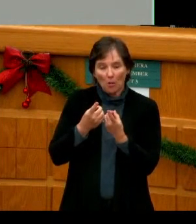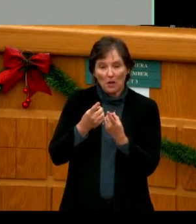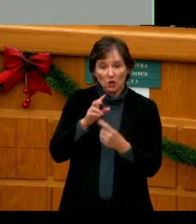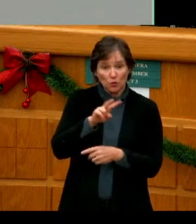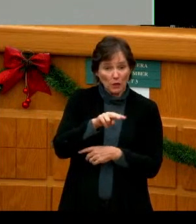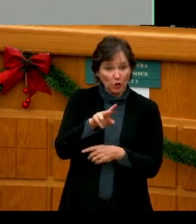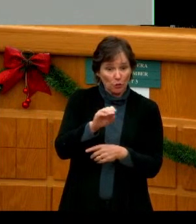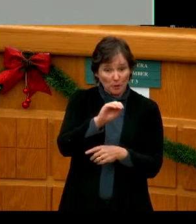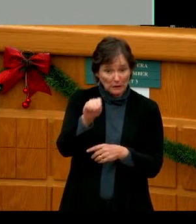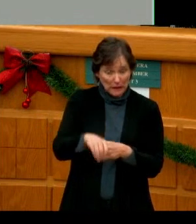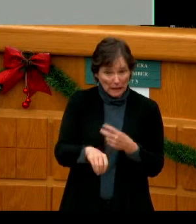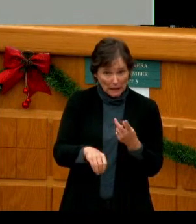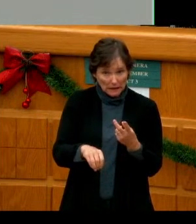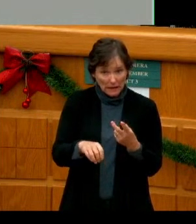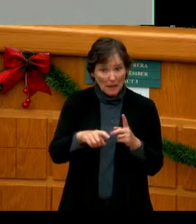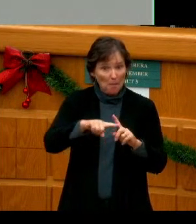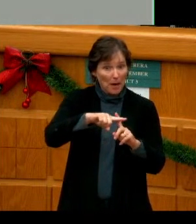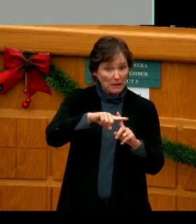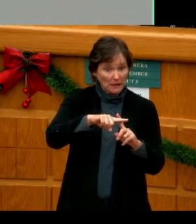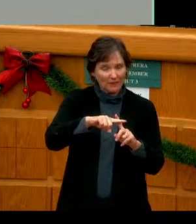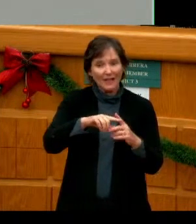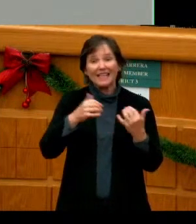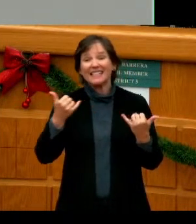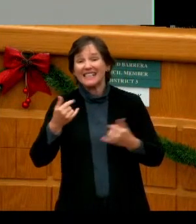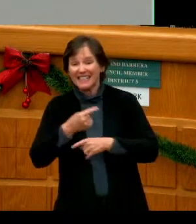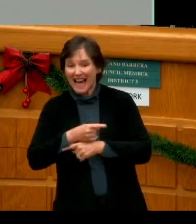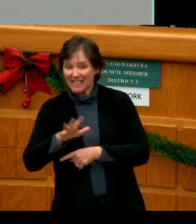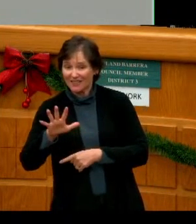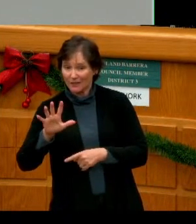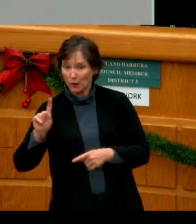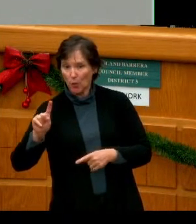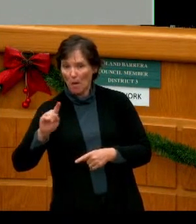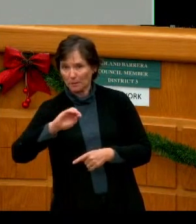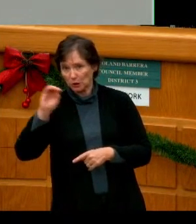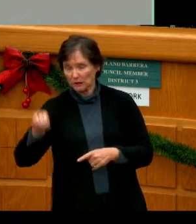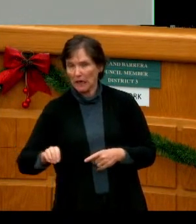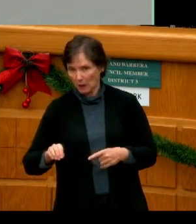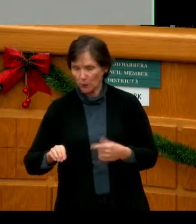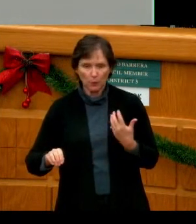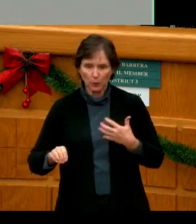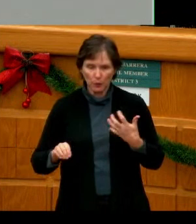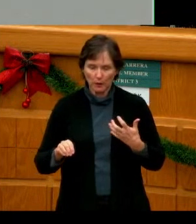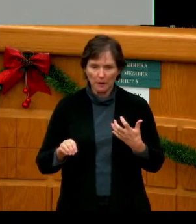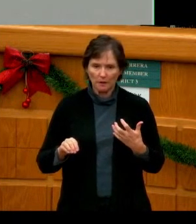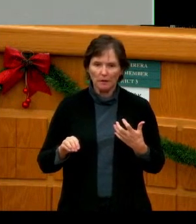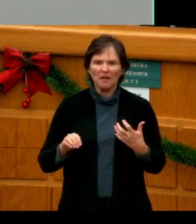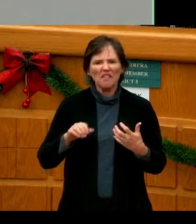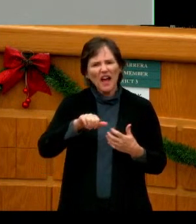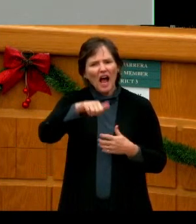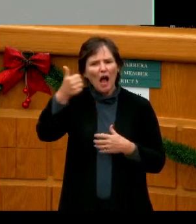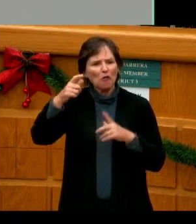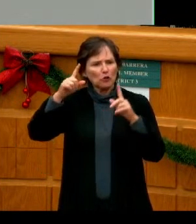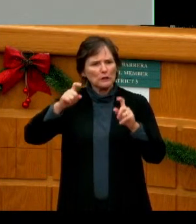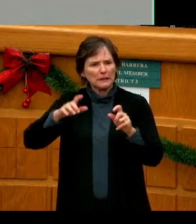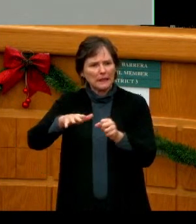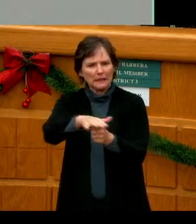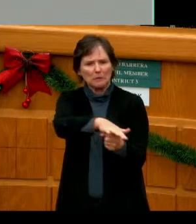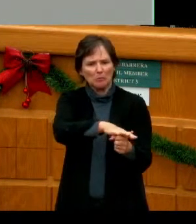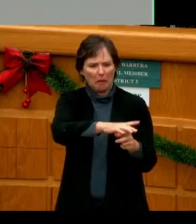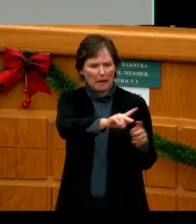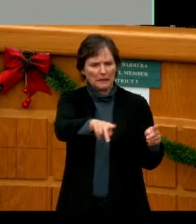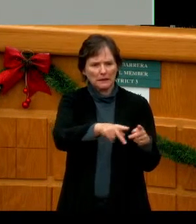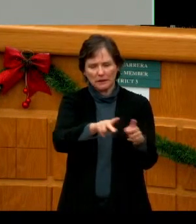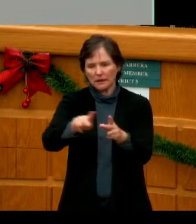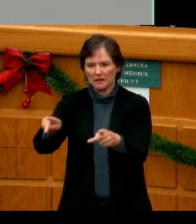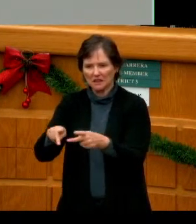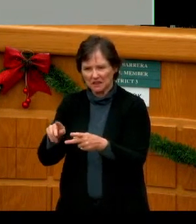health department being positive. You heard that number was much higher today, around 50%. And at the mobile testing stations, we're at